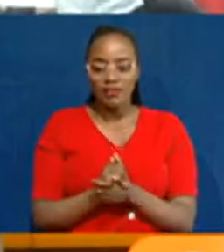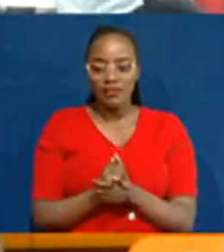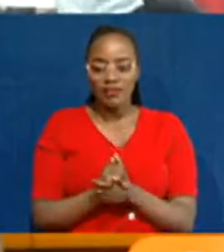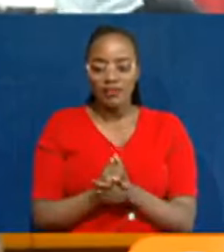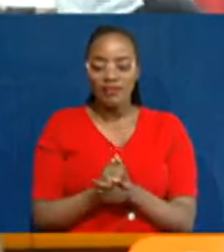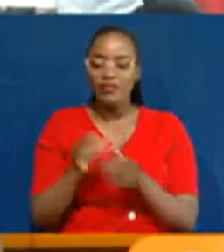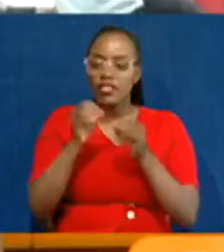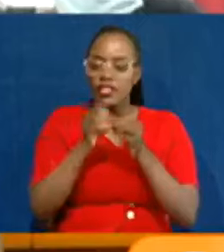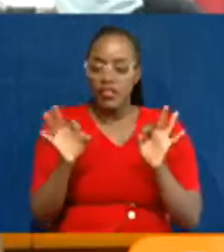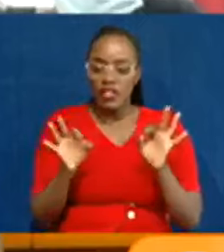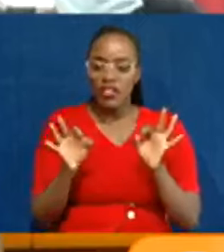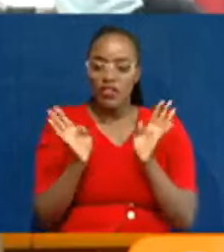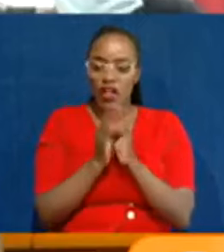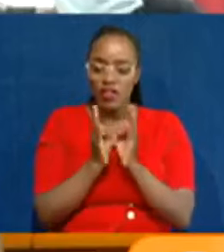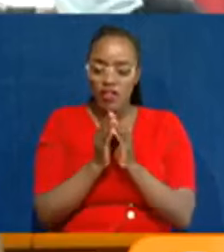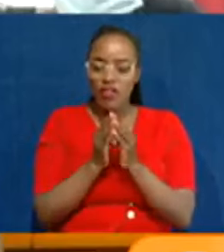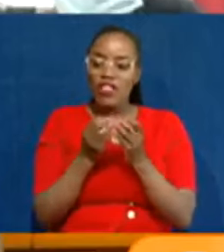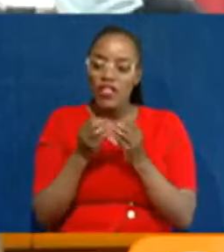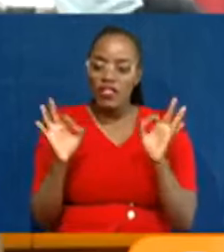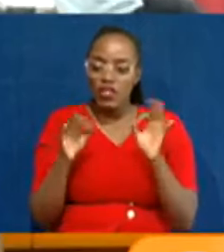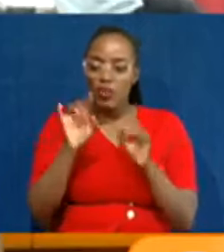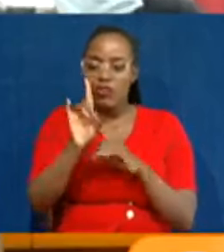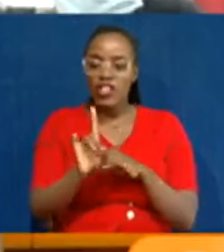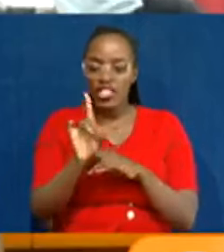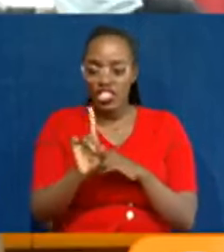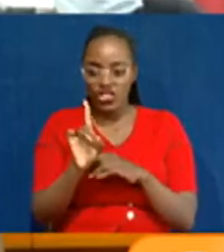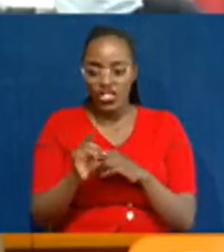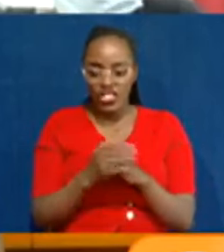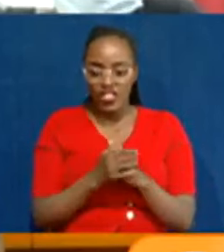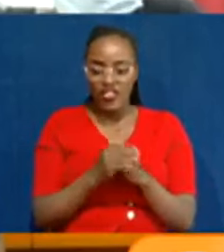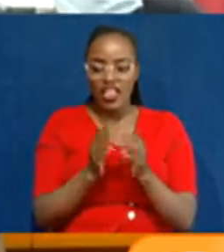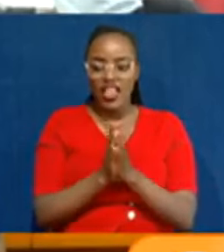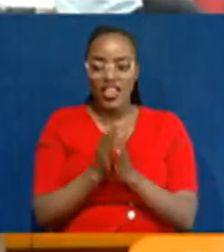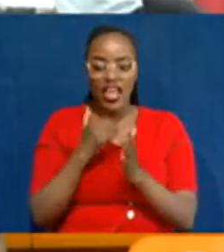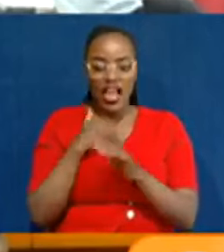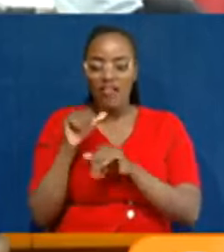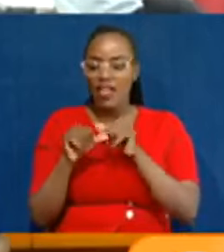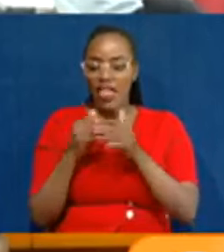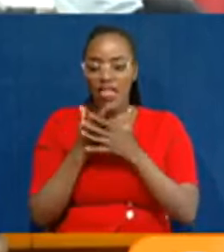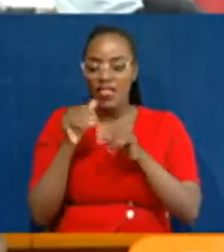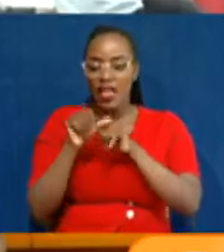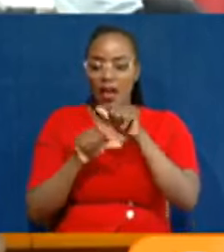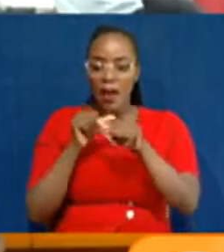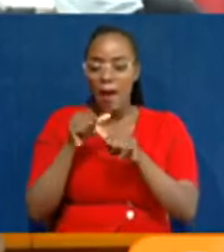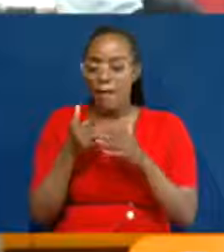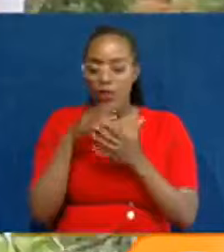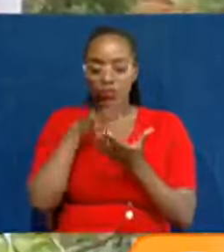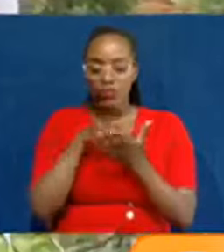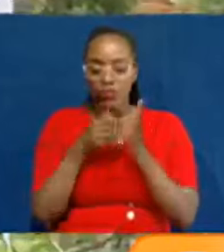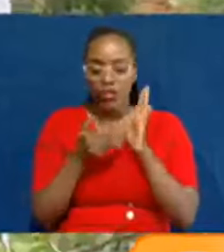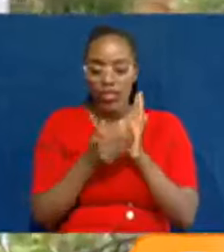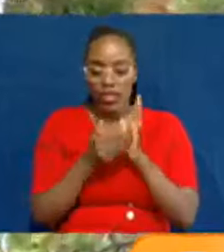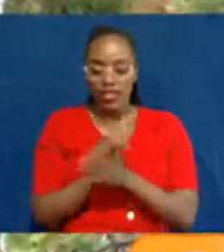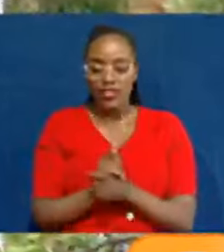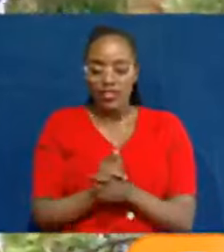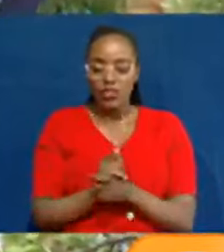It's the freedom of assembly, freedom of religion, and has nothing to do with the charges as drawn before you, Your Honor.